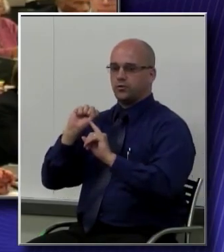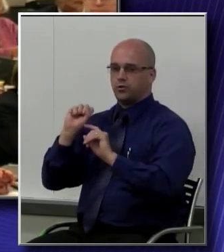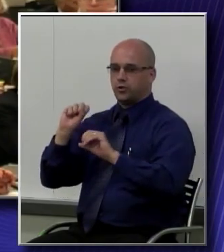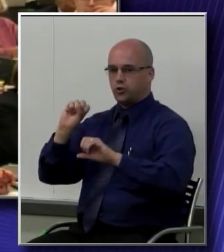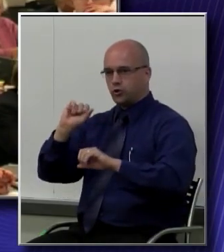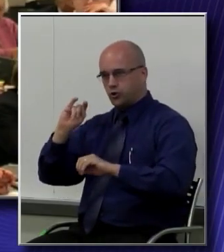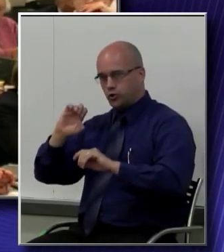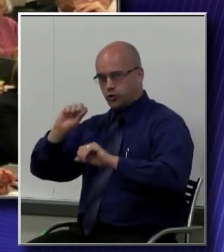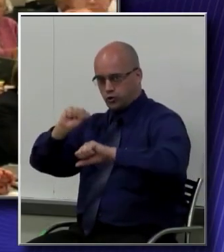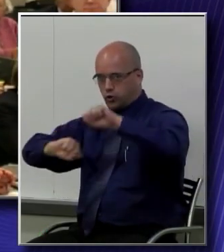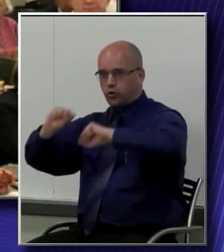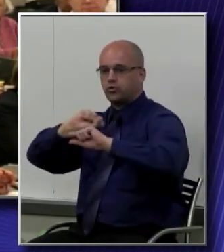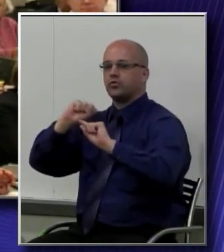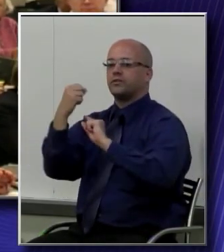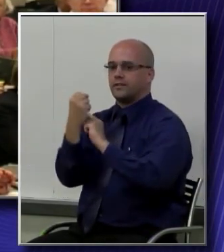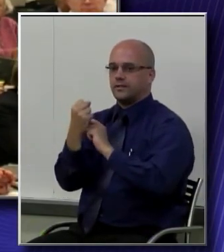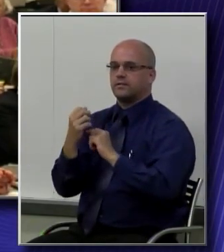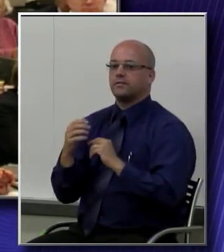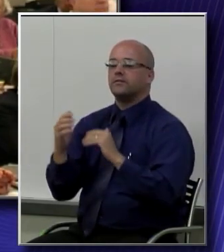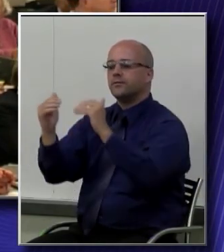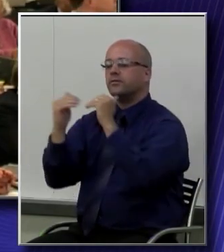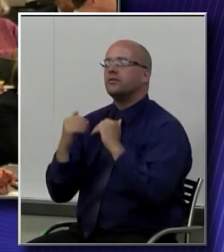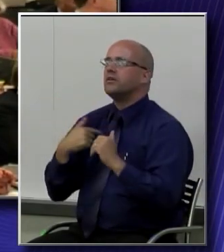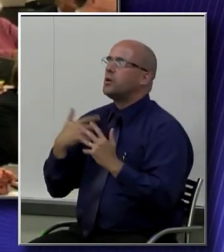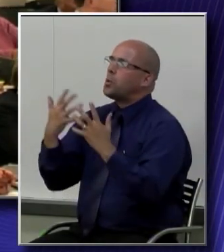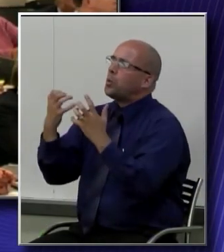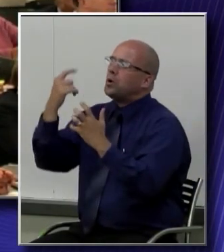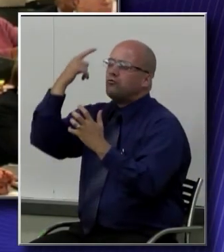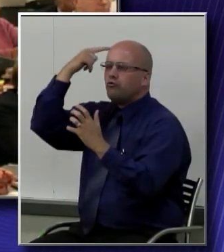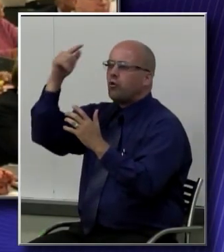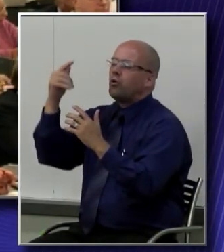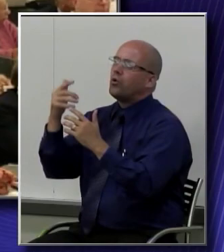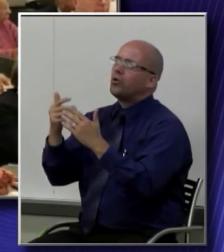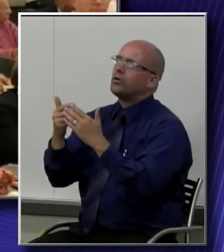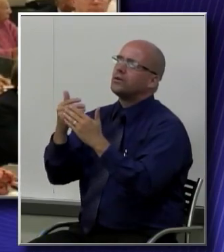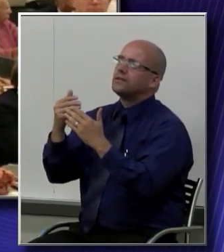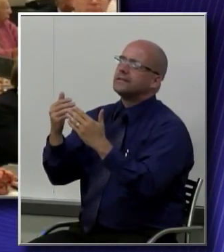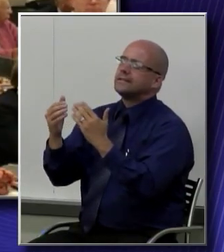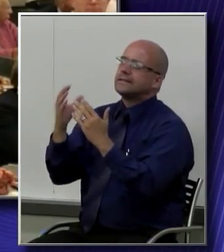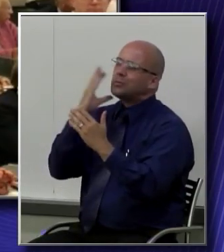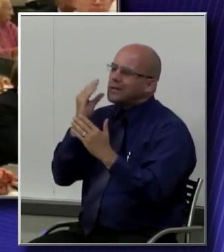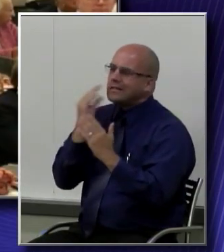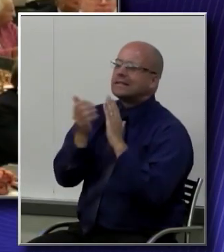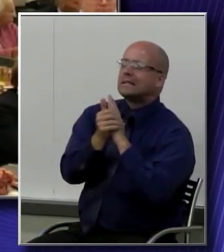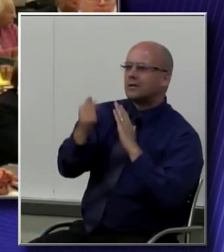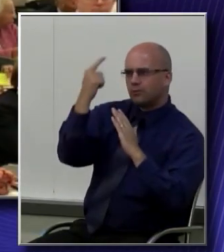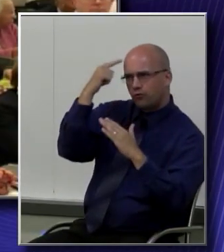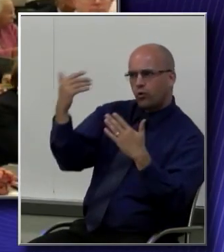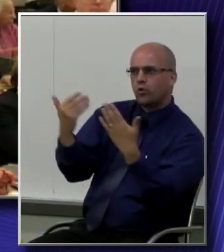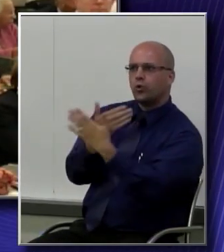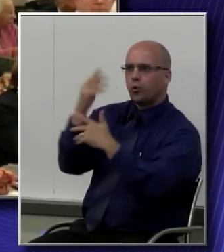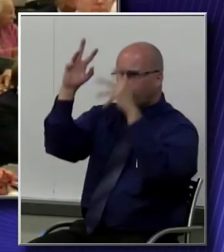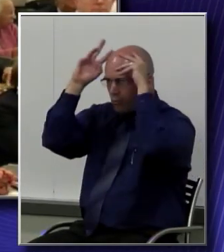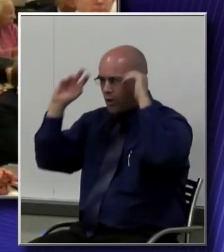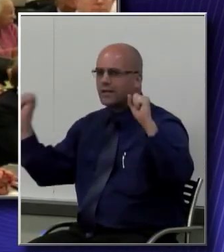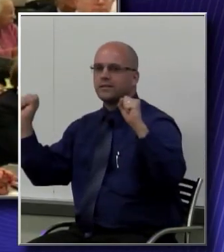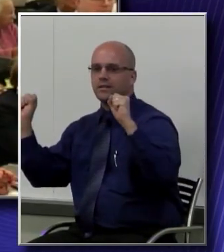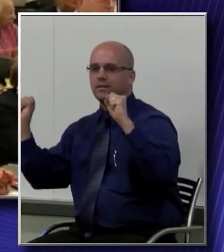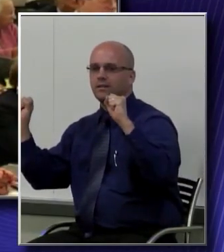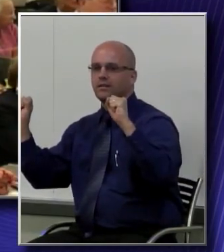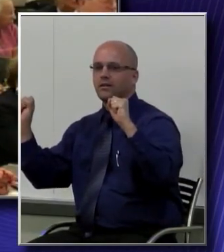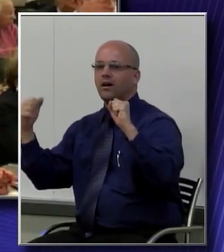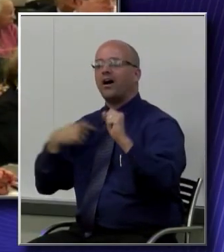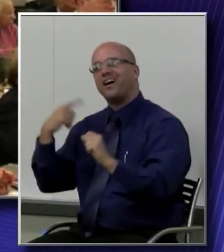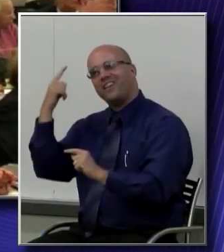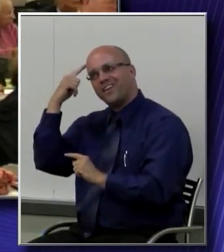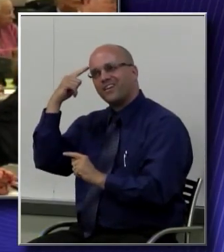for in the experience and skills of the next president are much. I dream of a new Bill Friday.